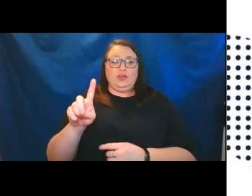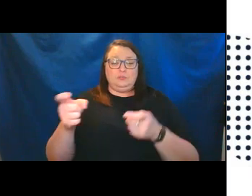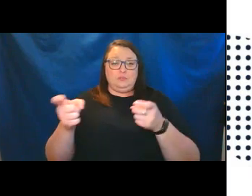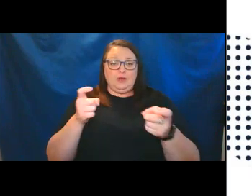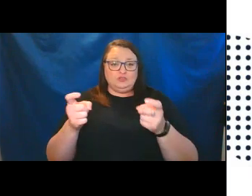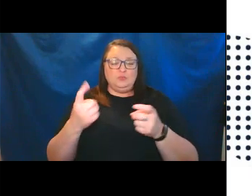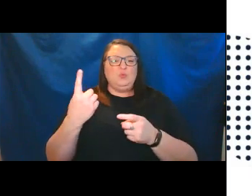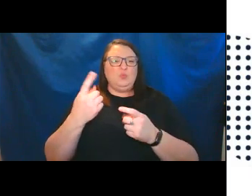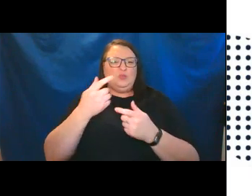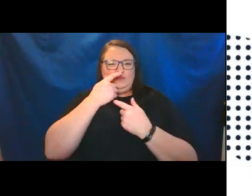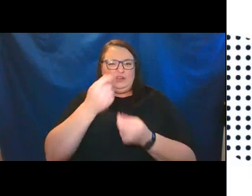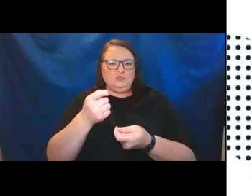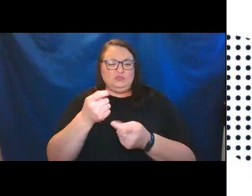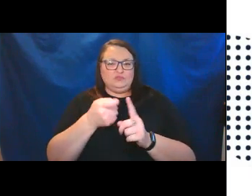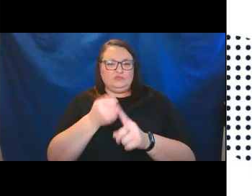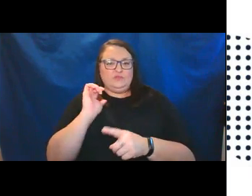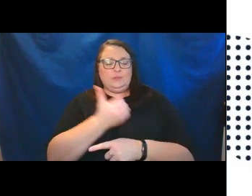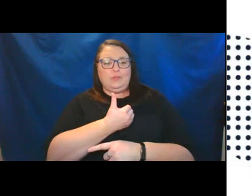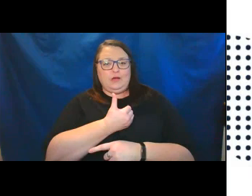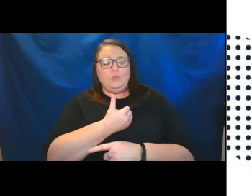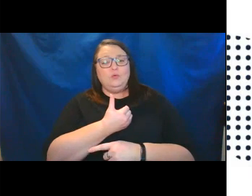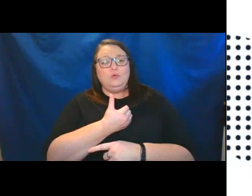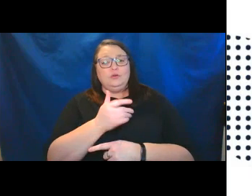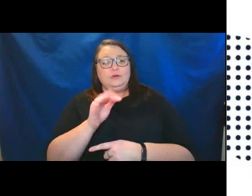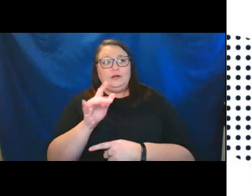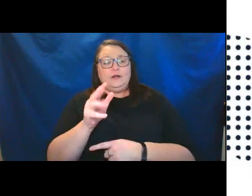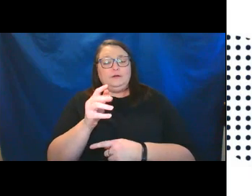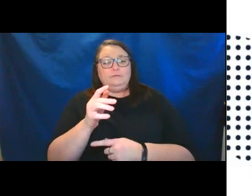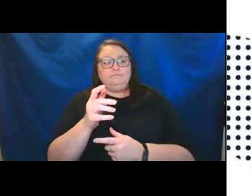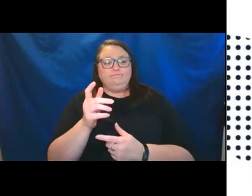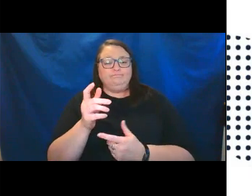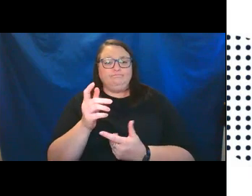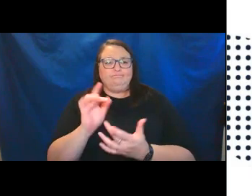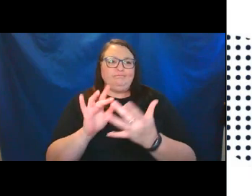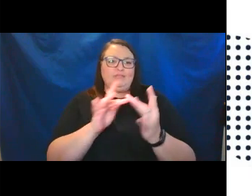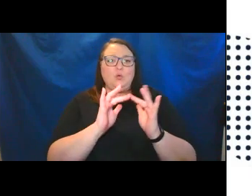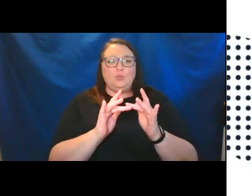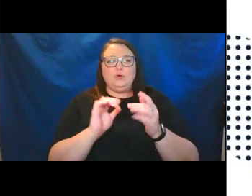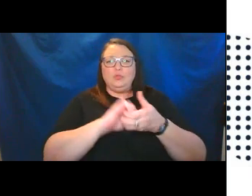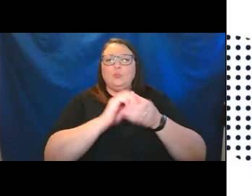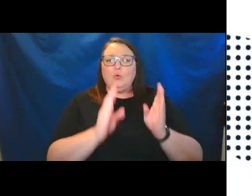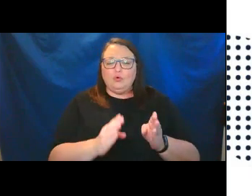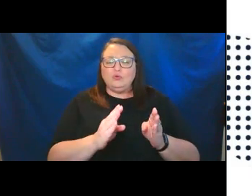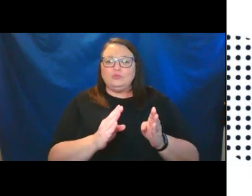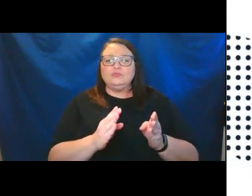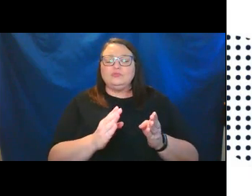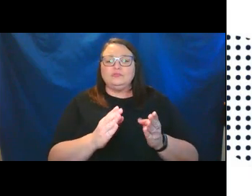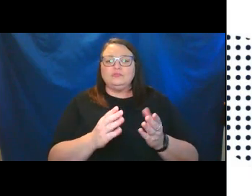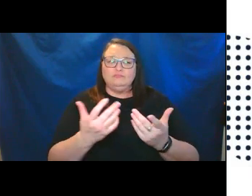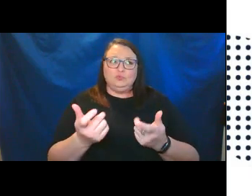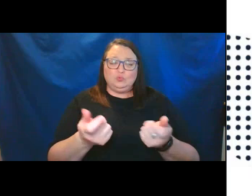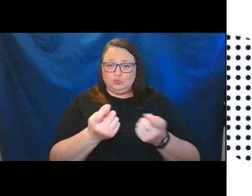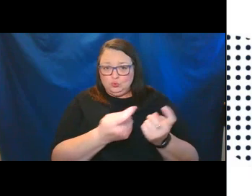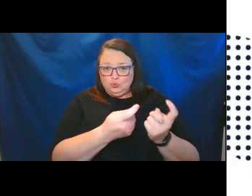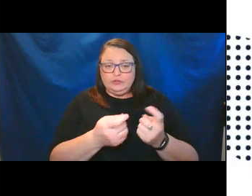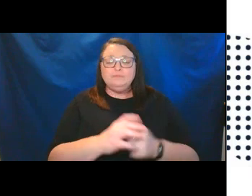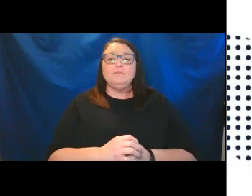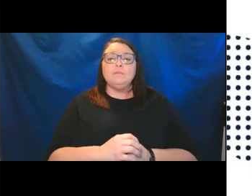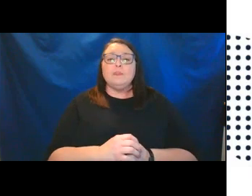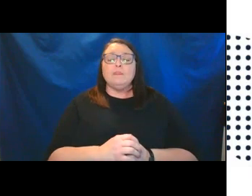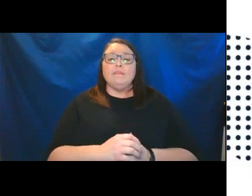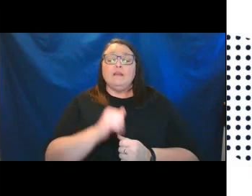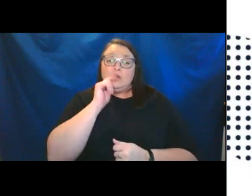interests from our network of partners. But we are currently recruiting not only